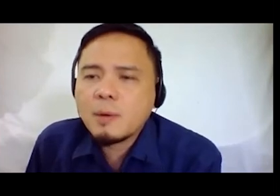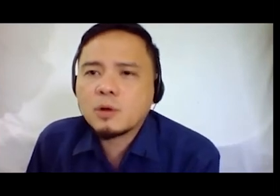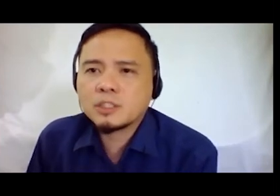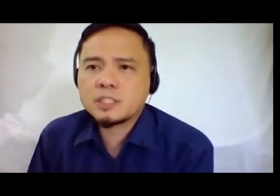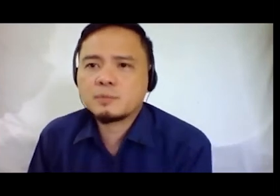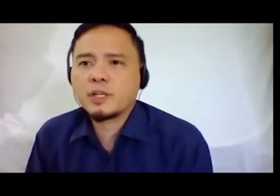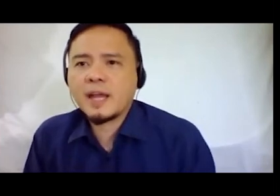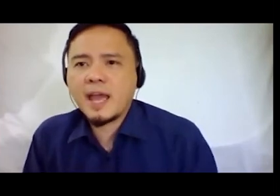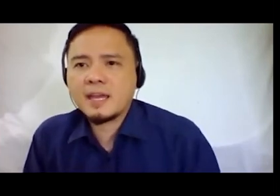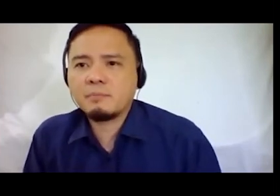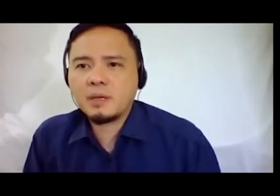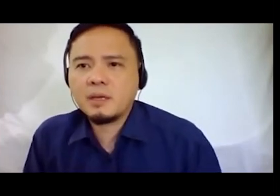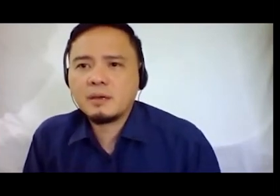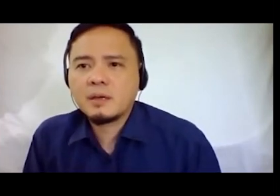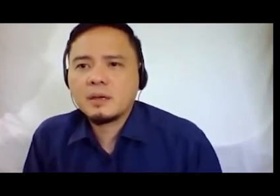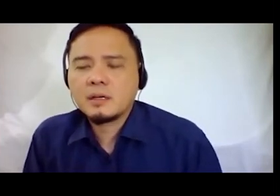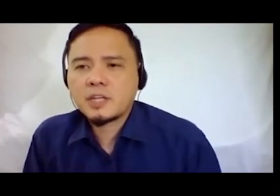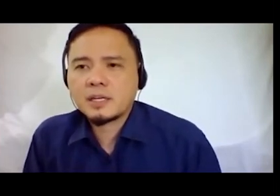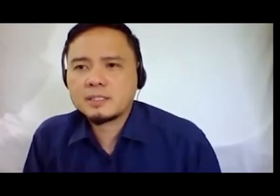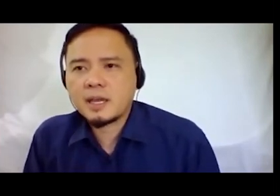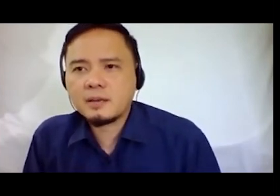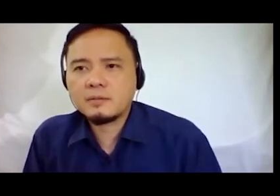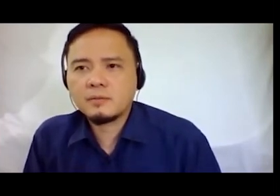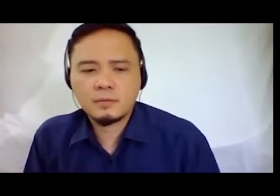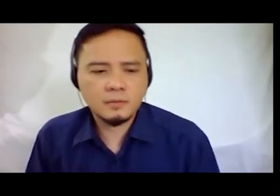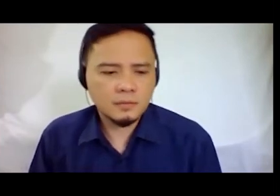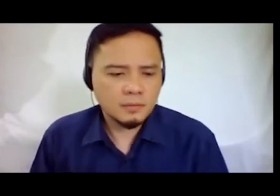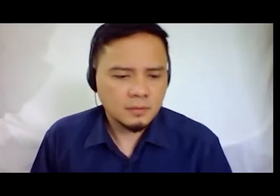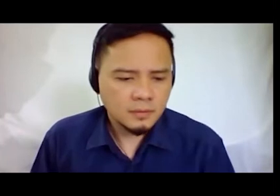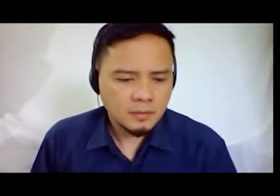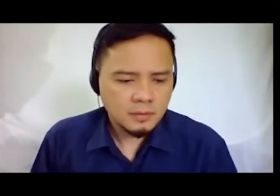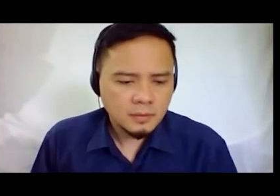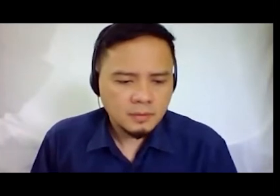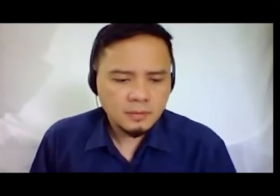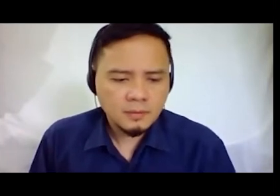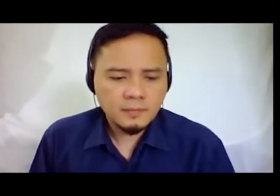Maybe we'll just put an A and B. Shaq is saying. Okay.